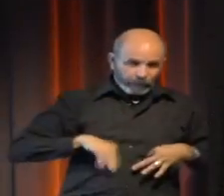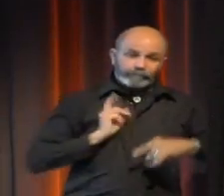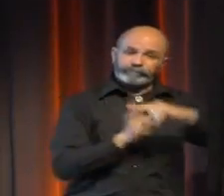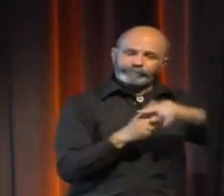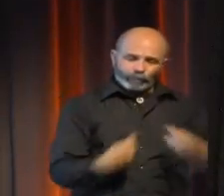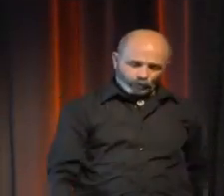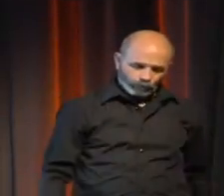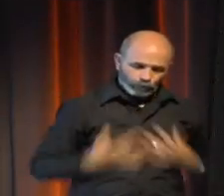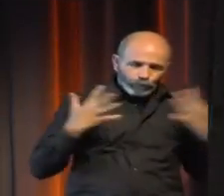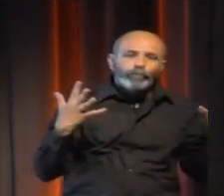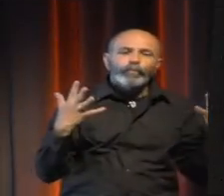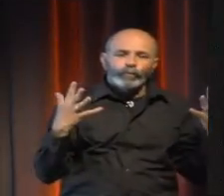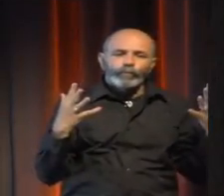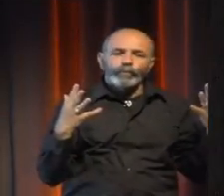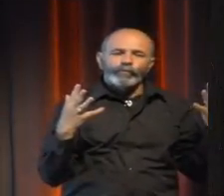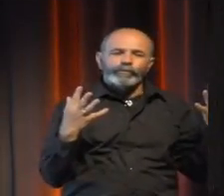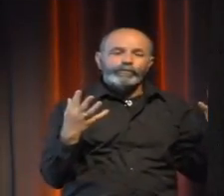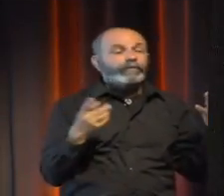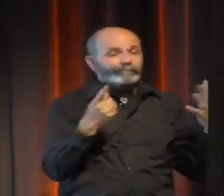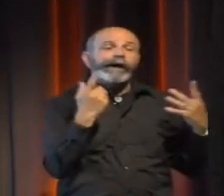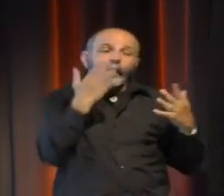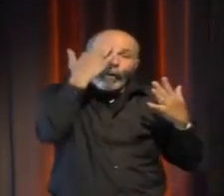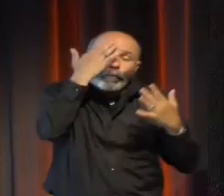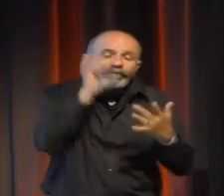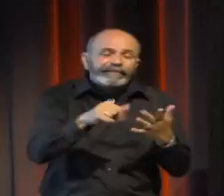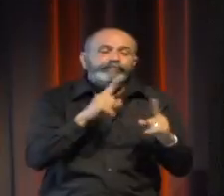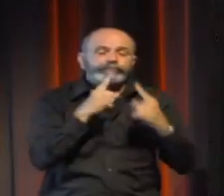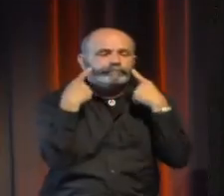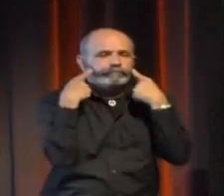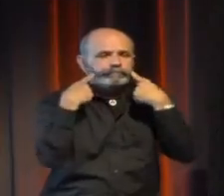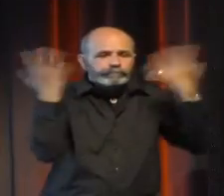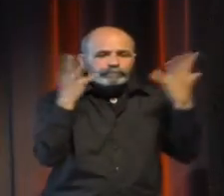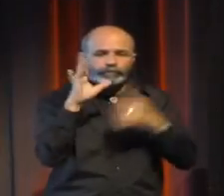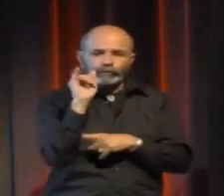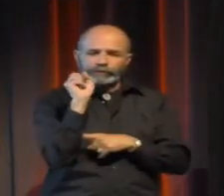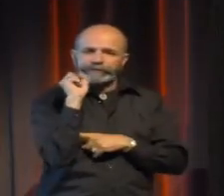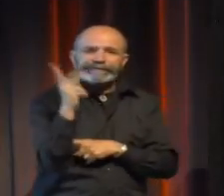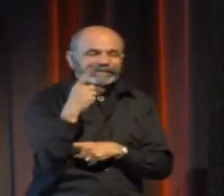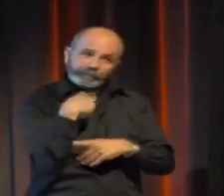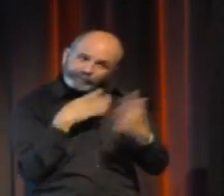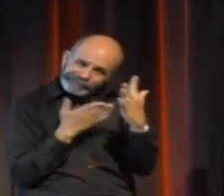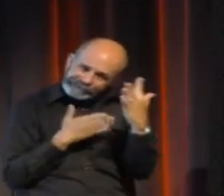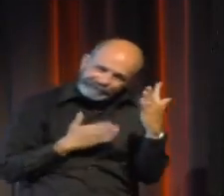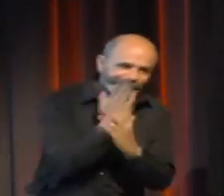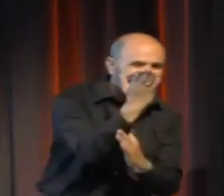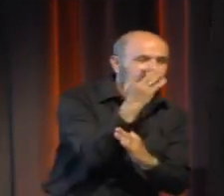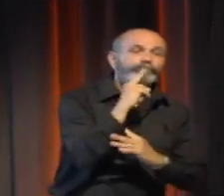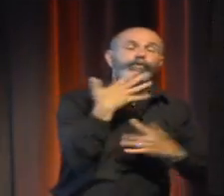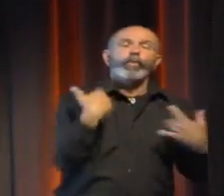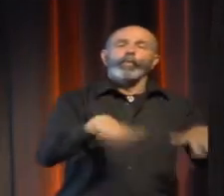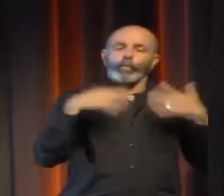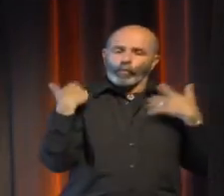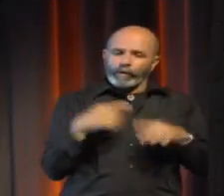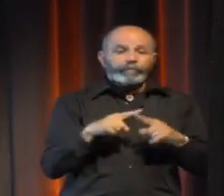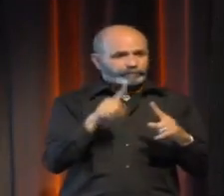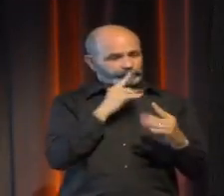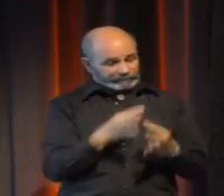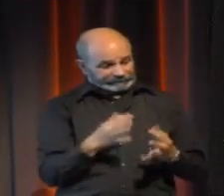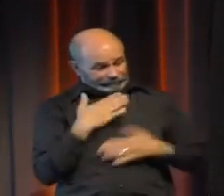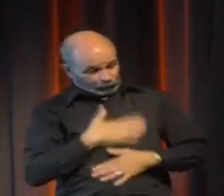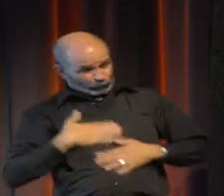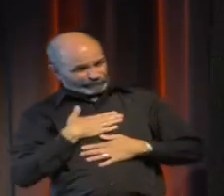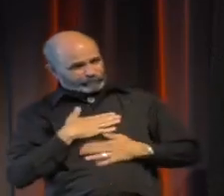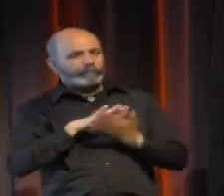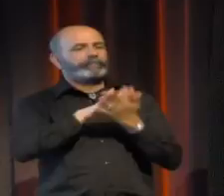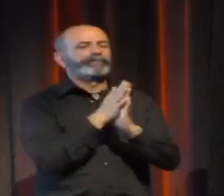this, it allows someone to become so much more independent and so much more open. By taking advantage of